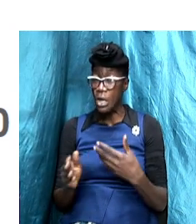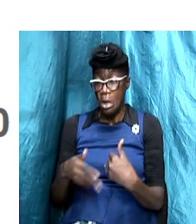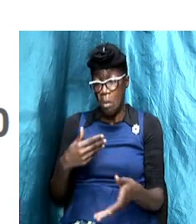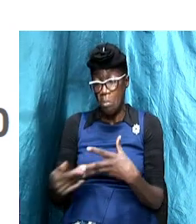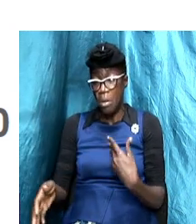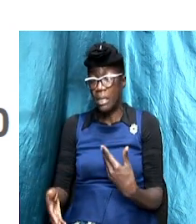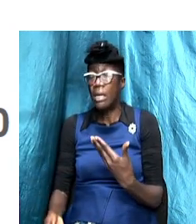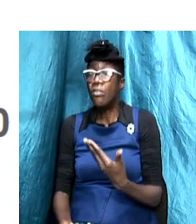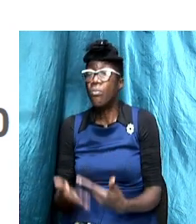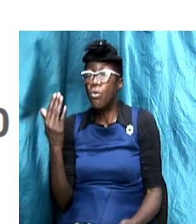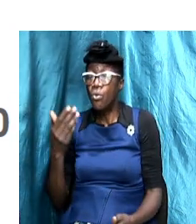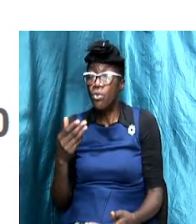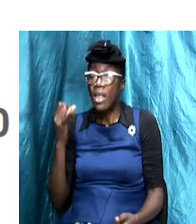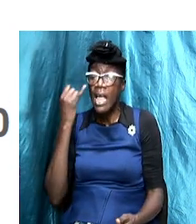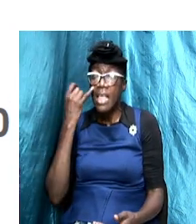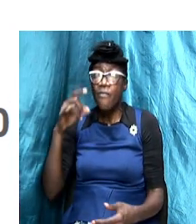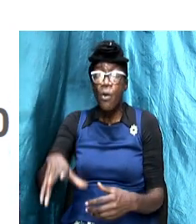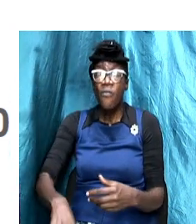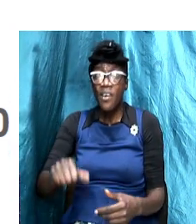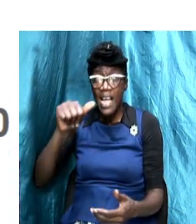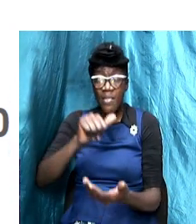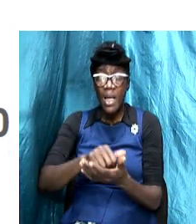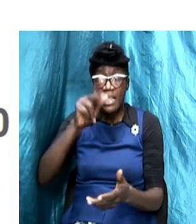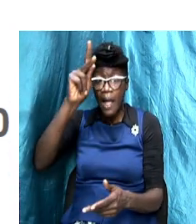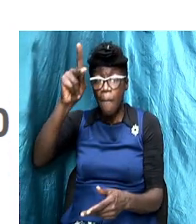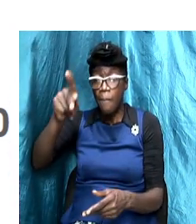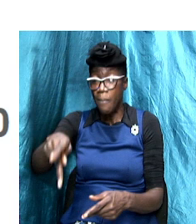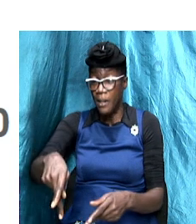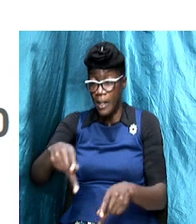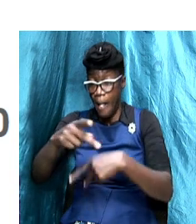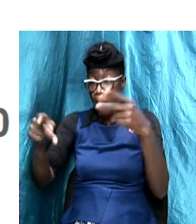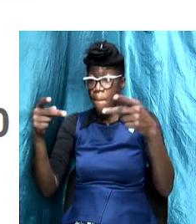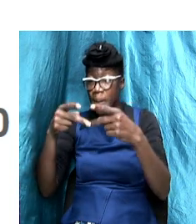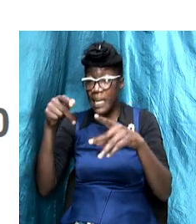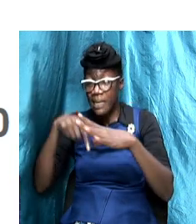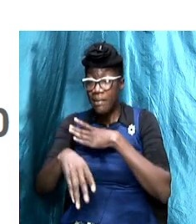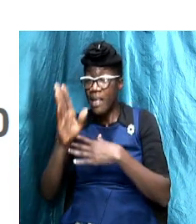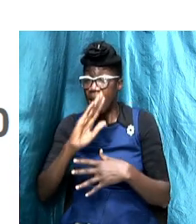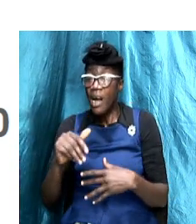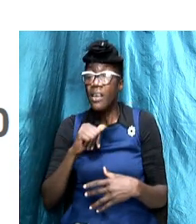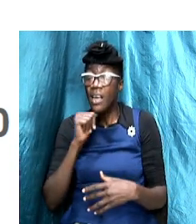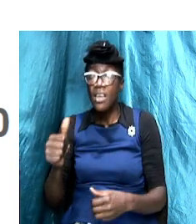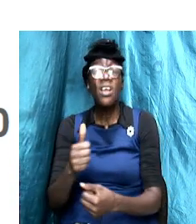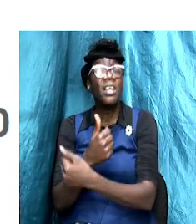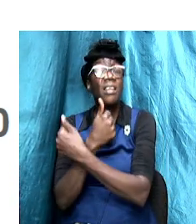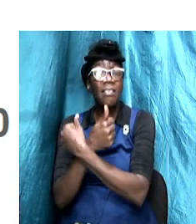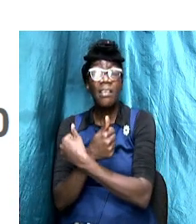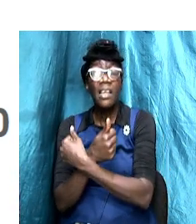you find back that place in God, trust me, you're not a slave, but you're a child of God. And most of all, you are a citizen of